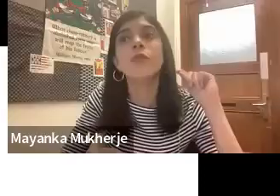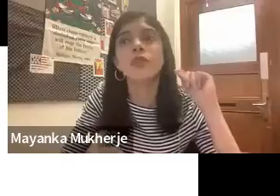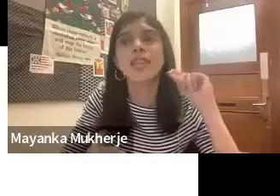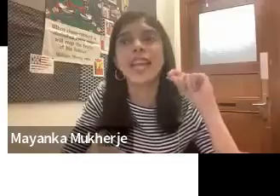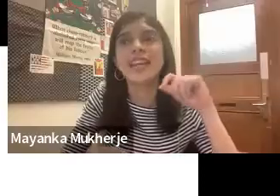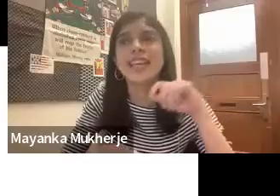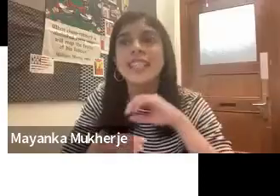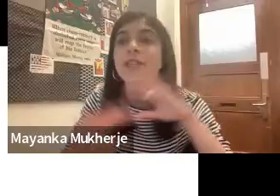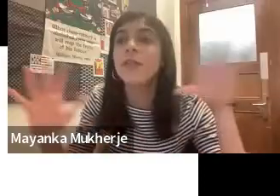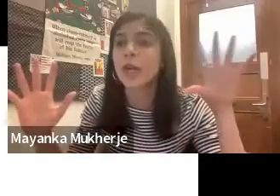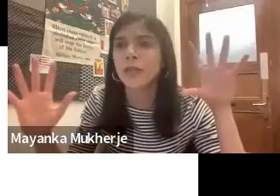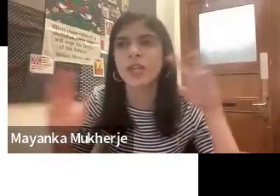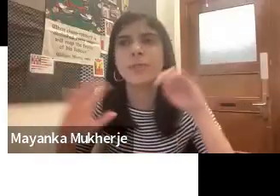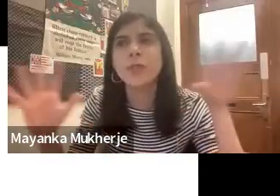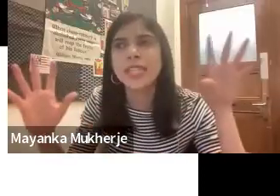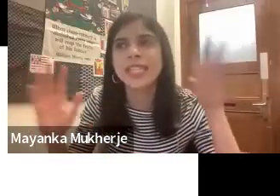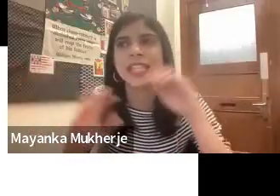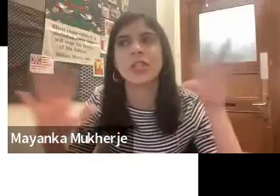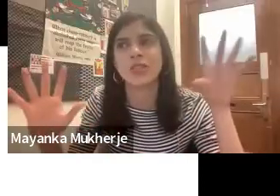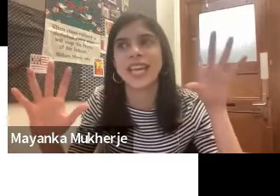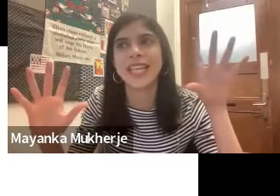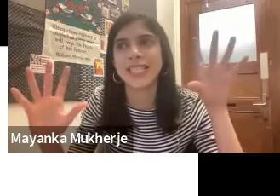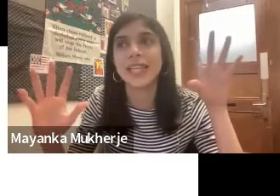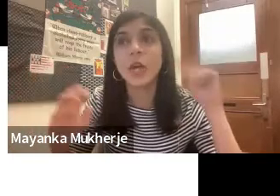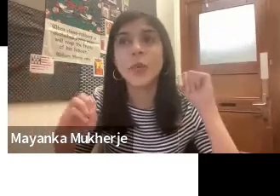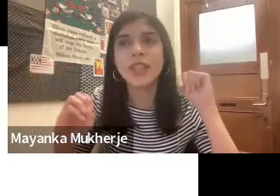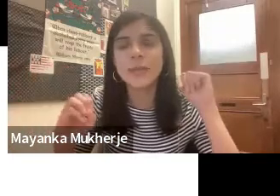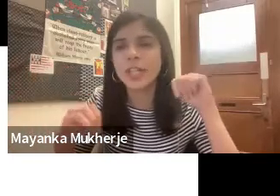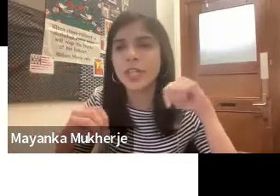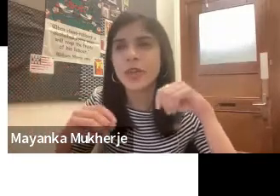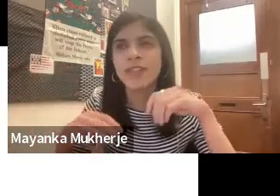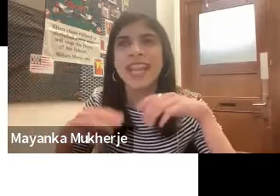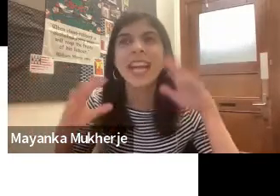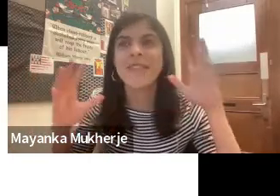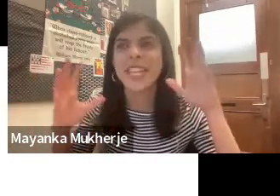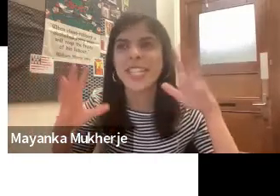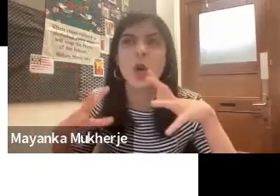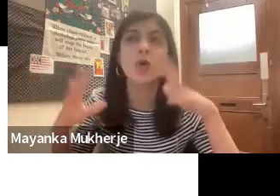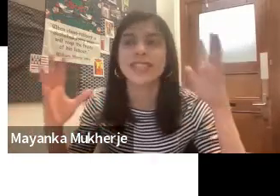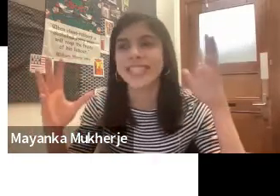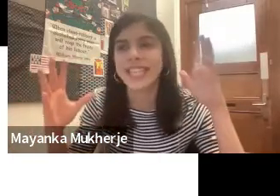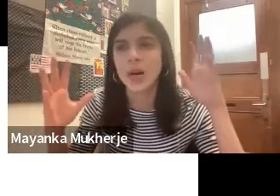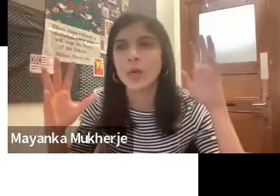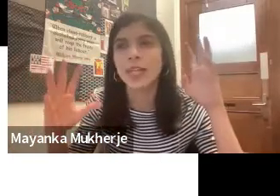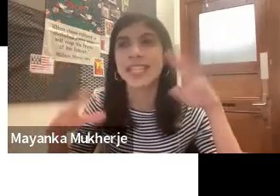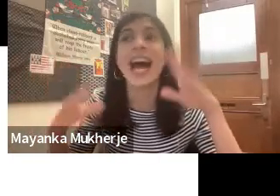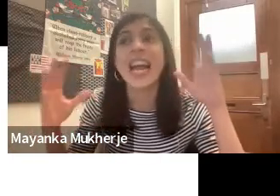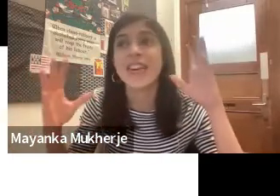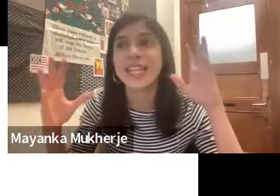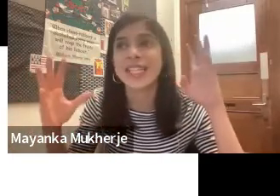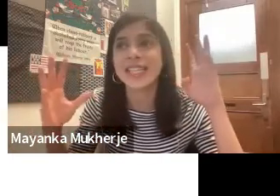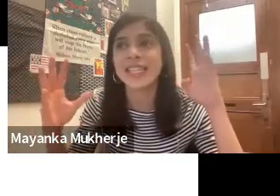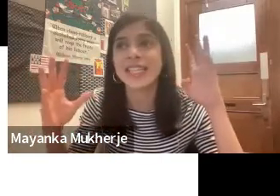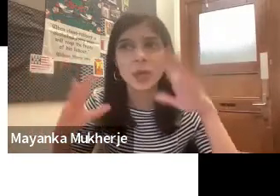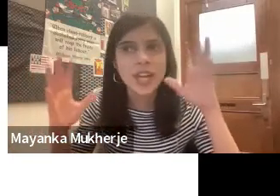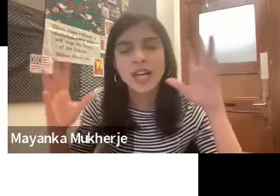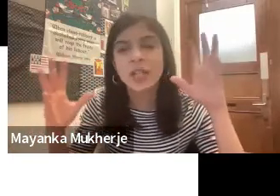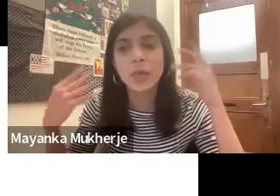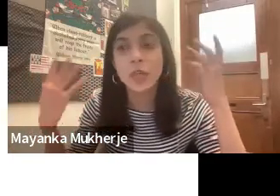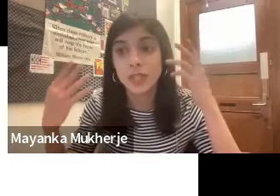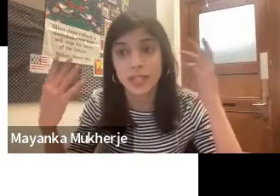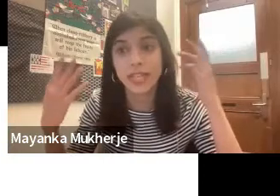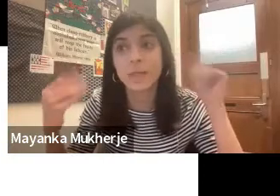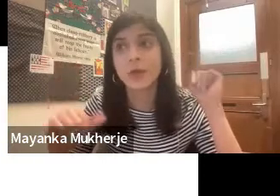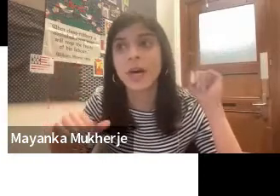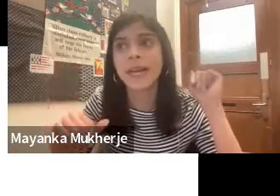often focus on areas devoid of communities and sociality, with images of lifeless, ghostly towers and high-rises with